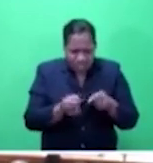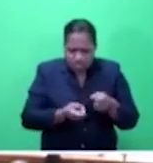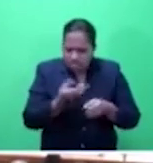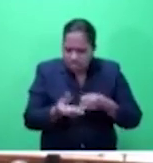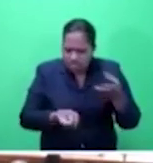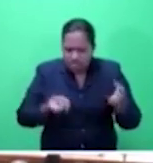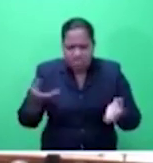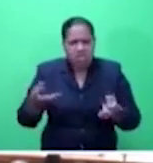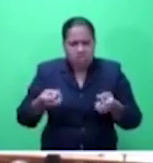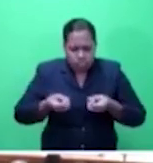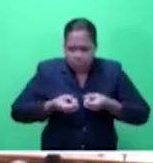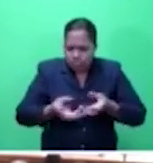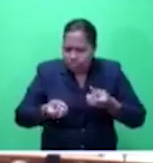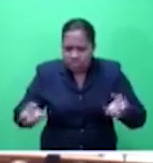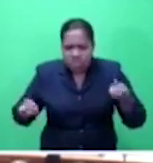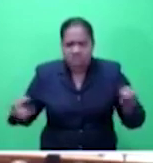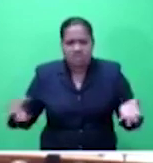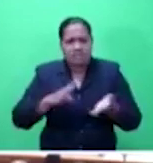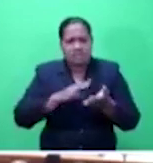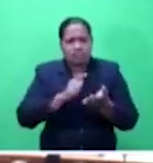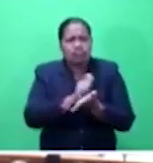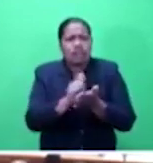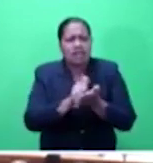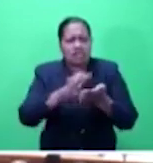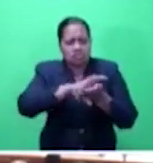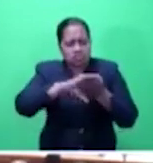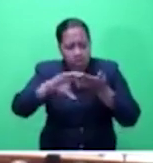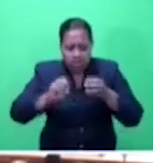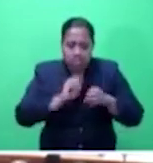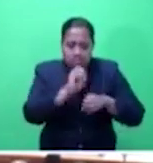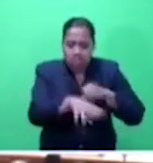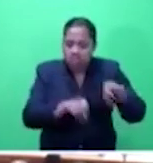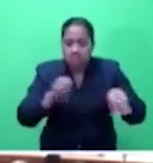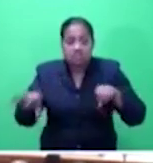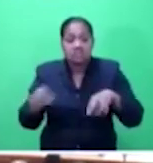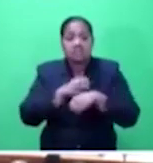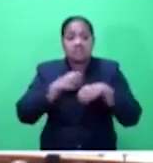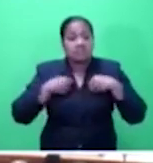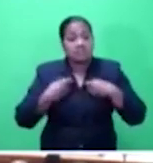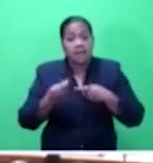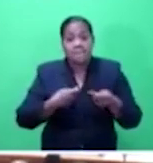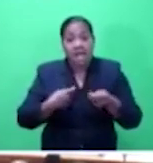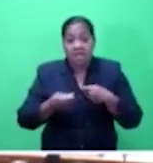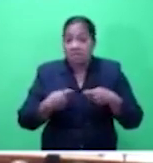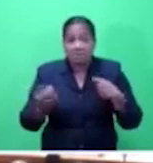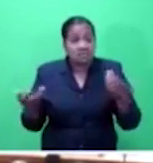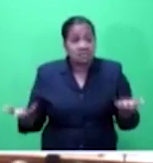trillions of dollars into our financial markets. Instead of operating in silos, we must rely on international